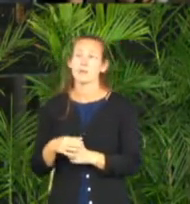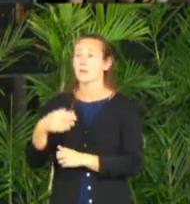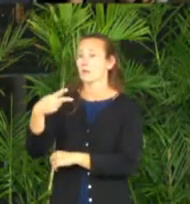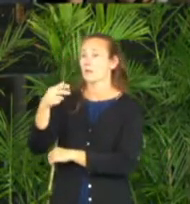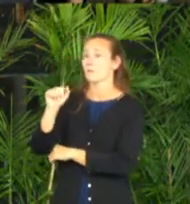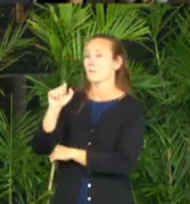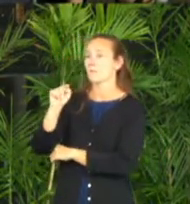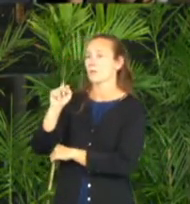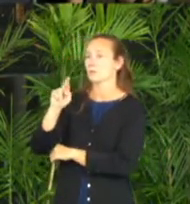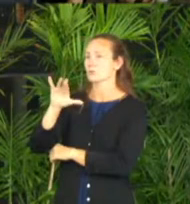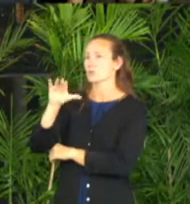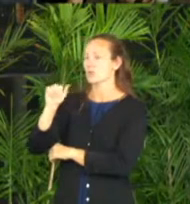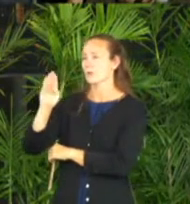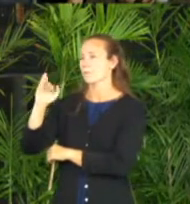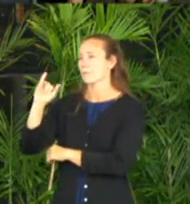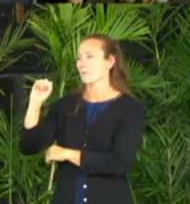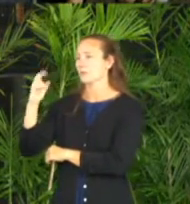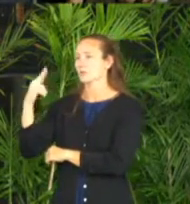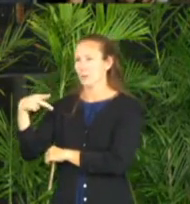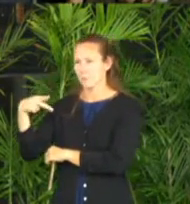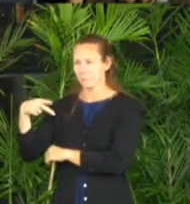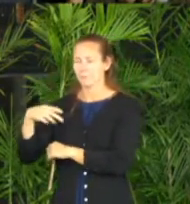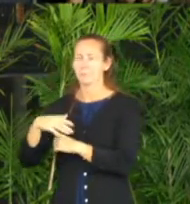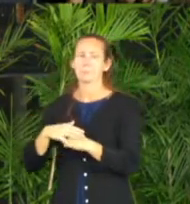Patricia Bishop.